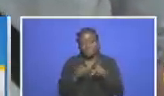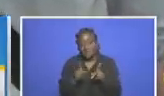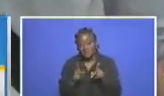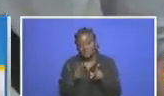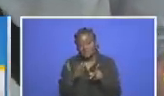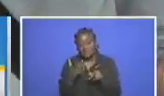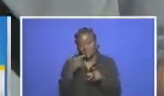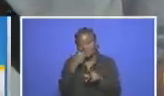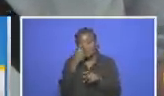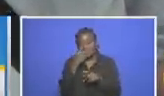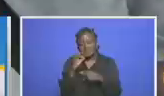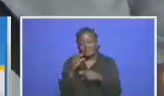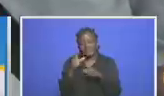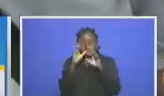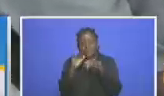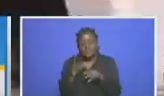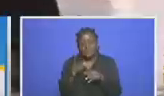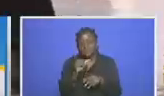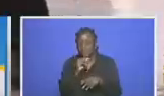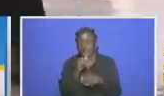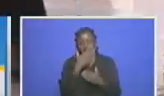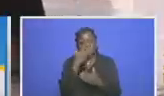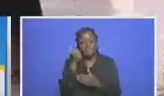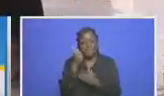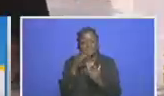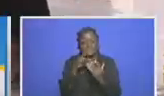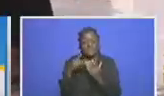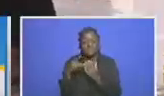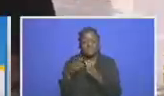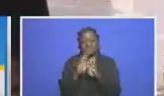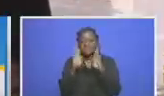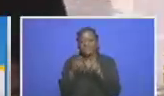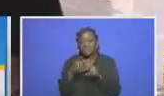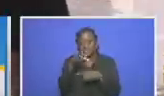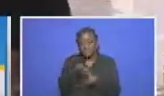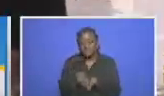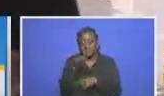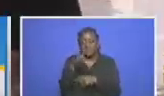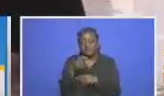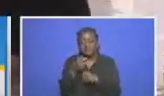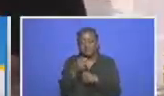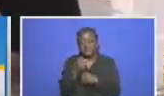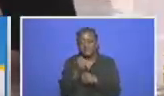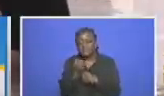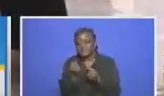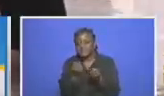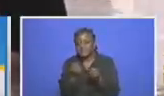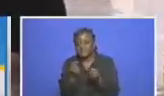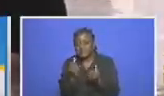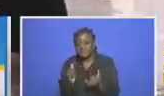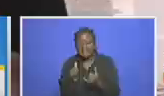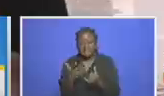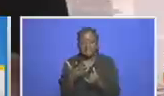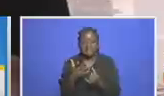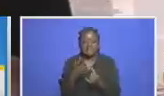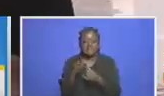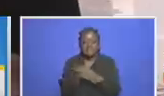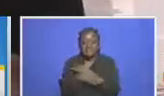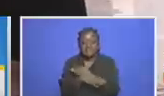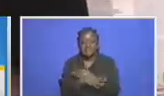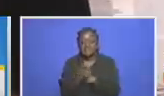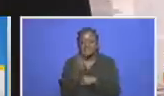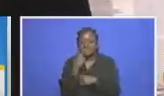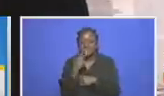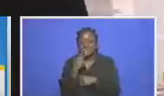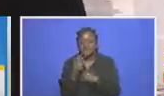the rain, it wouldn't be like the best option. Hoping to discover the sandy beaches, the pink beaches. I